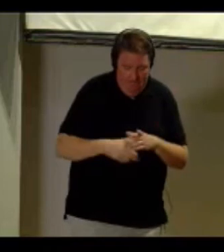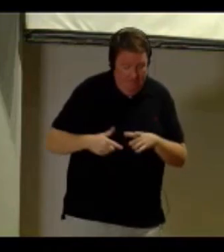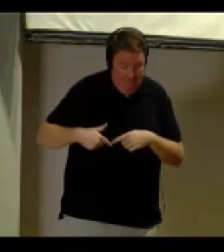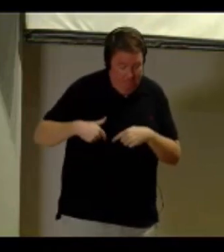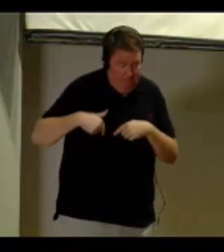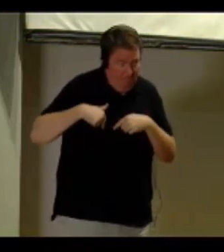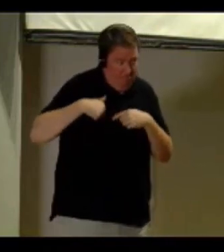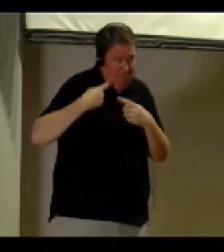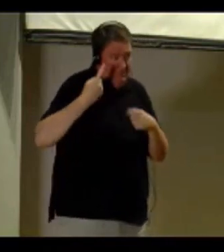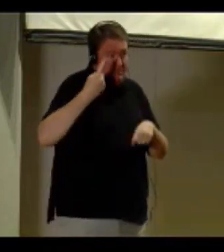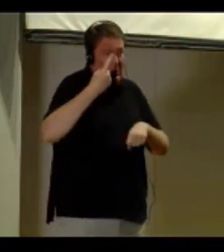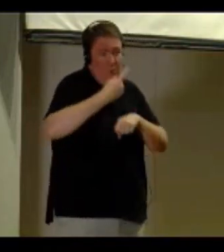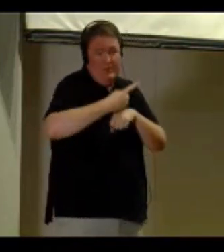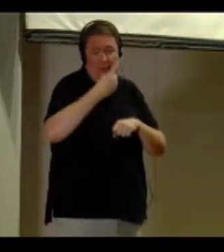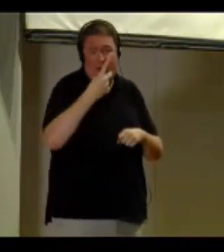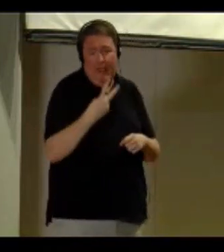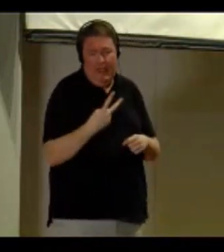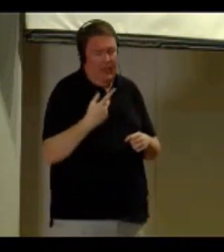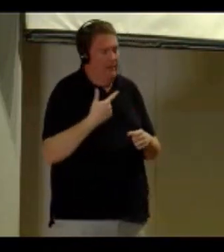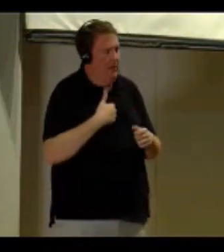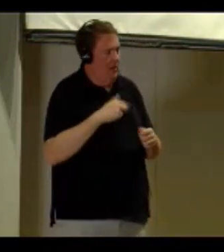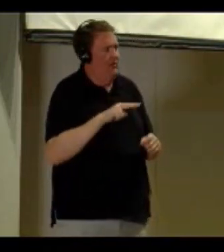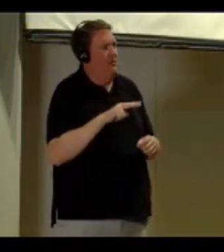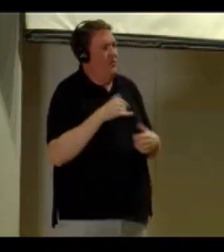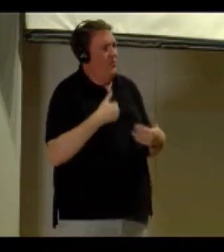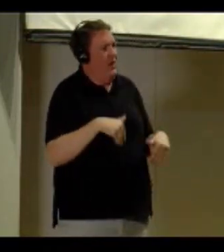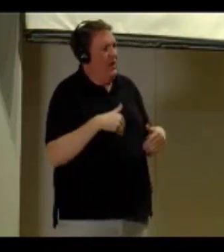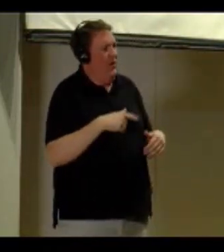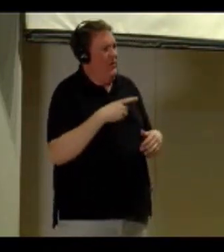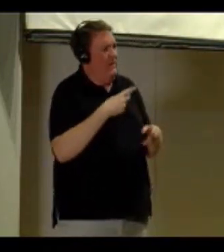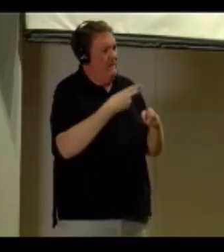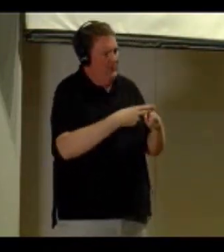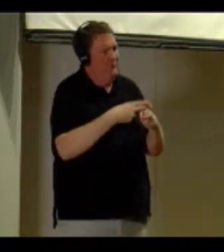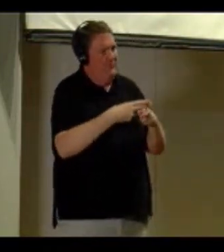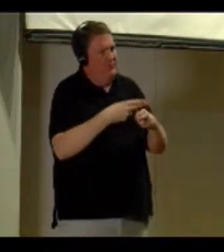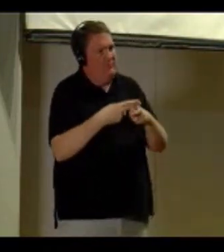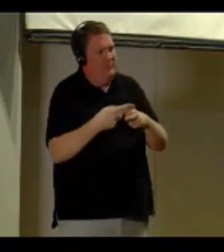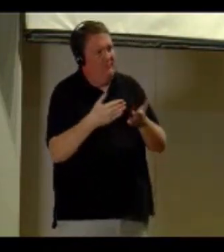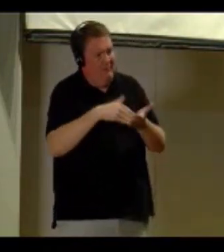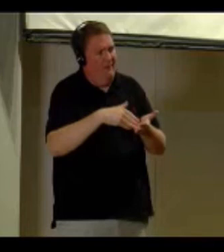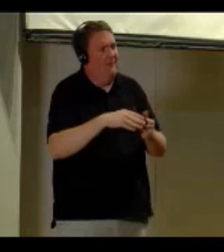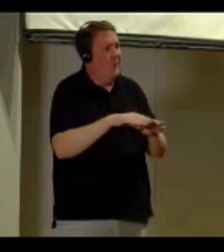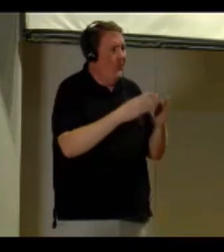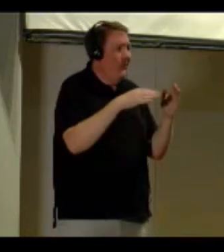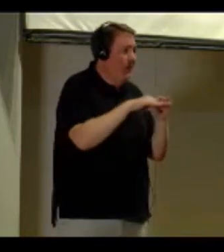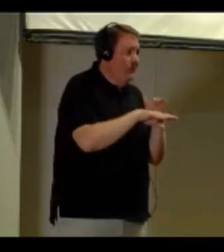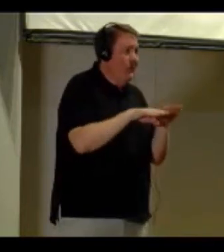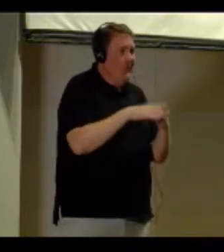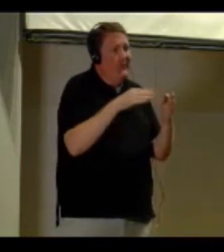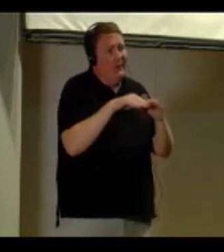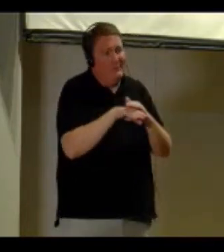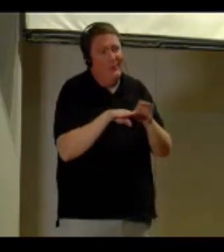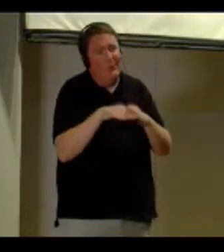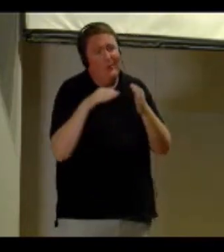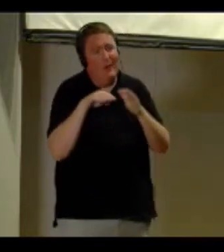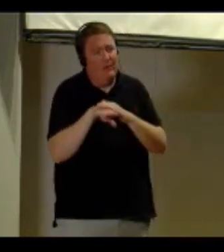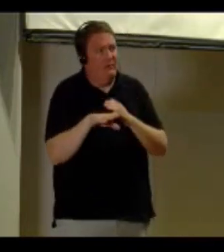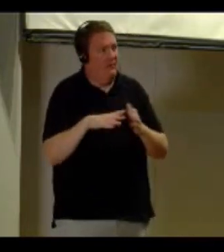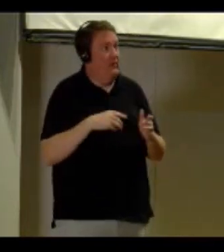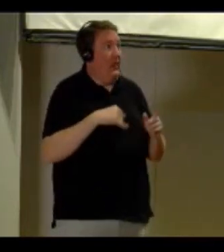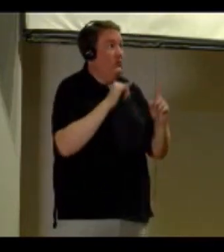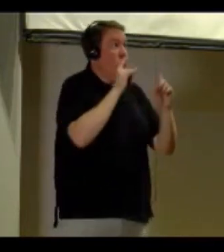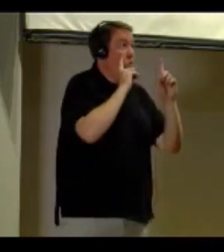half, I've been struck by how frequently open access has emerged as a goal and even an